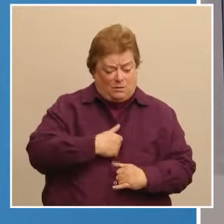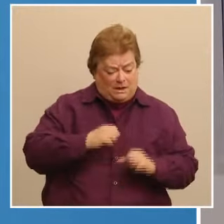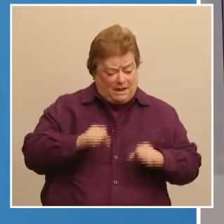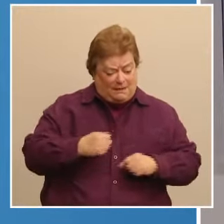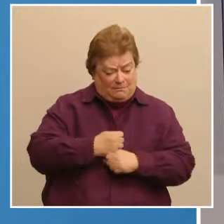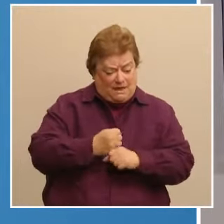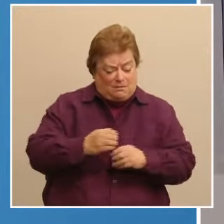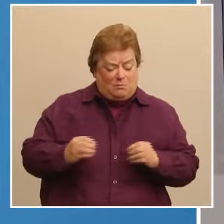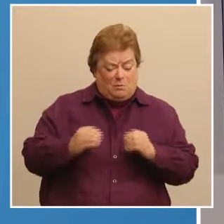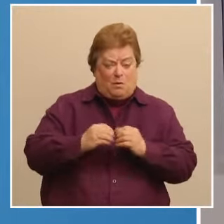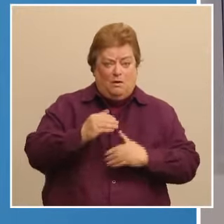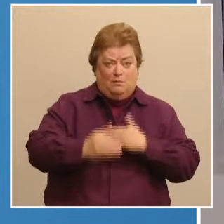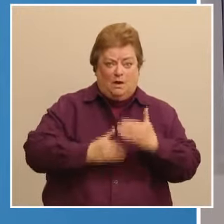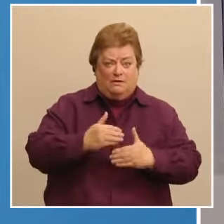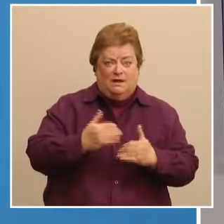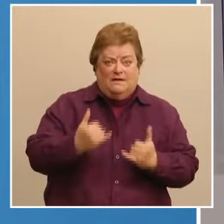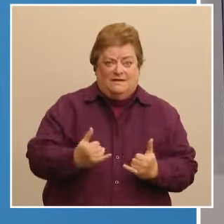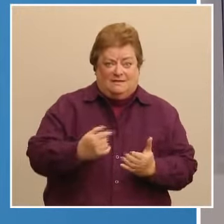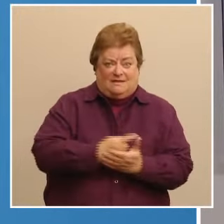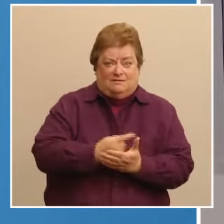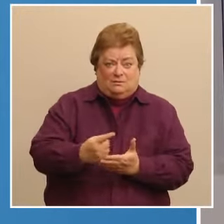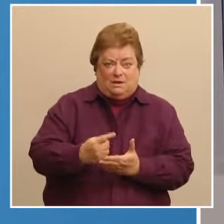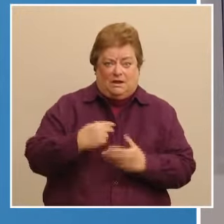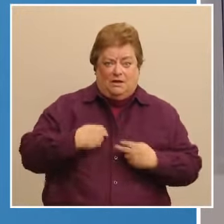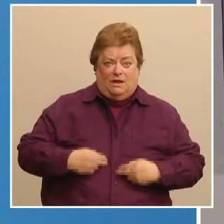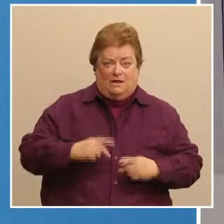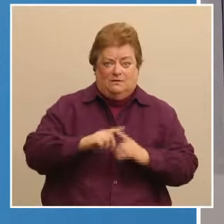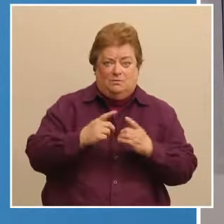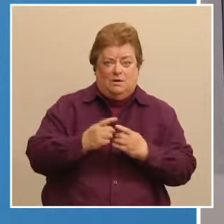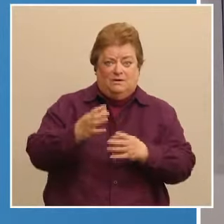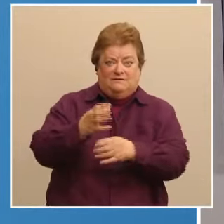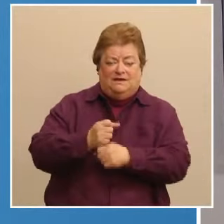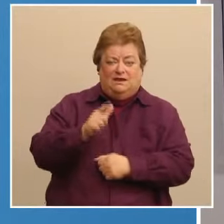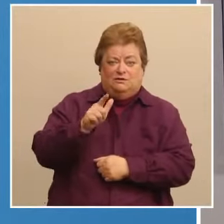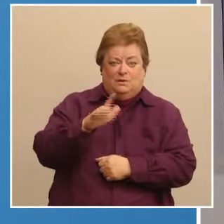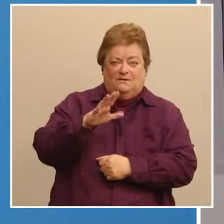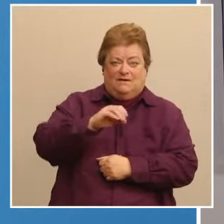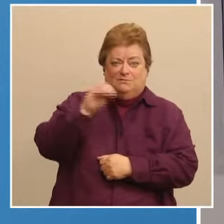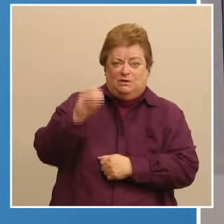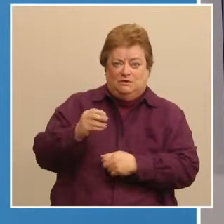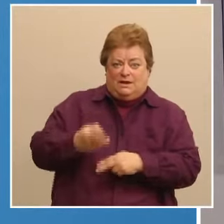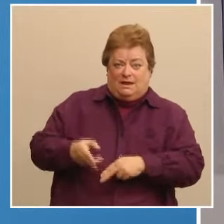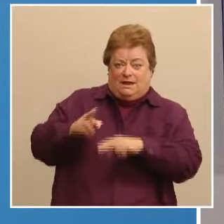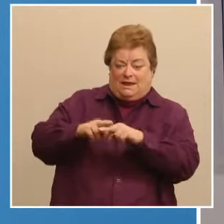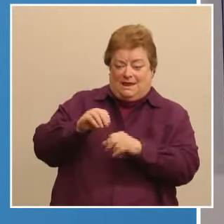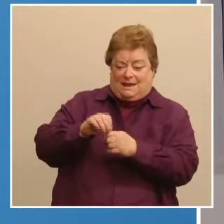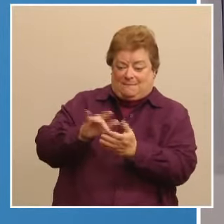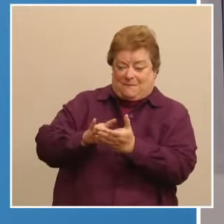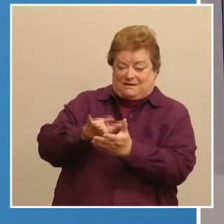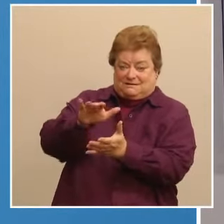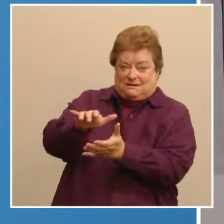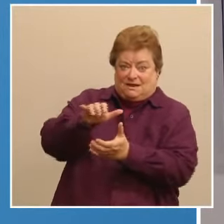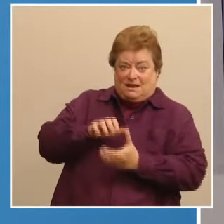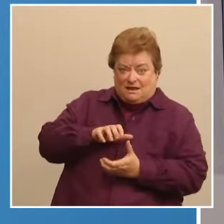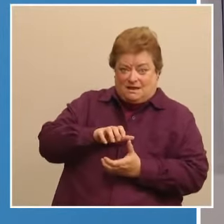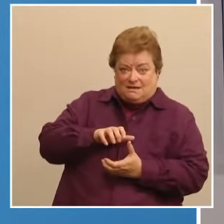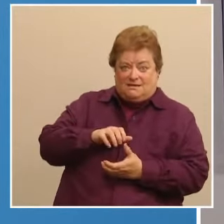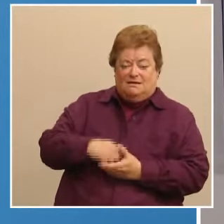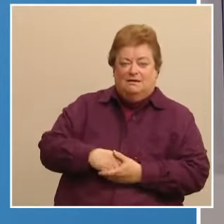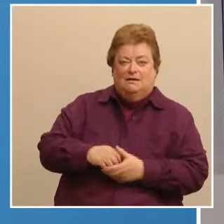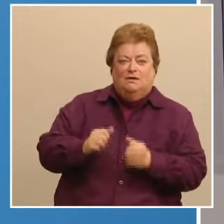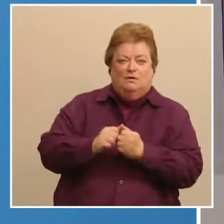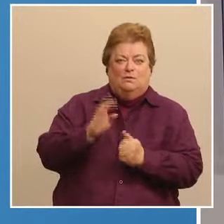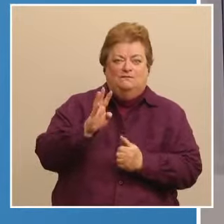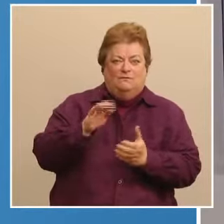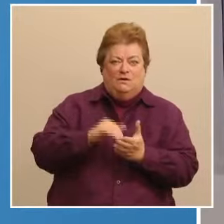progress. Beginning this week, our health department is receiving a 25% increase in our allotment of vaccine from the state.